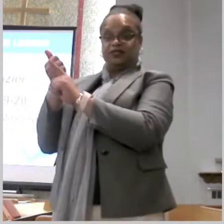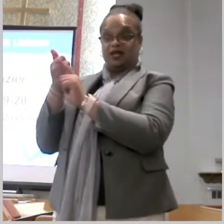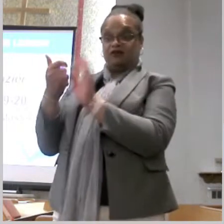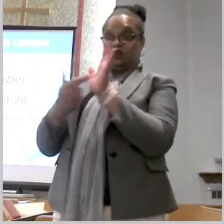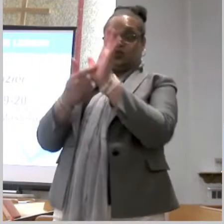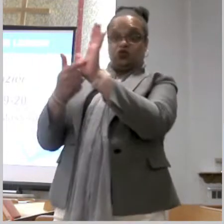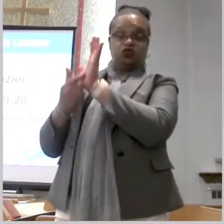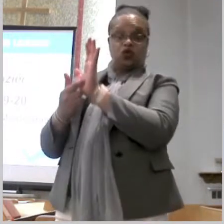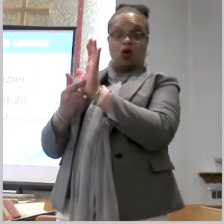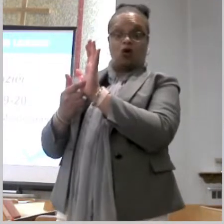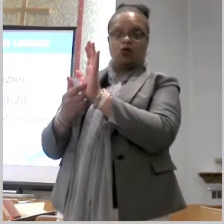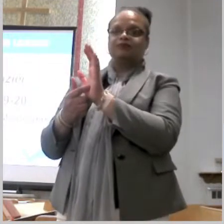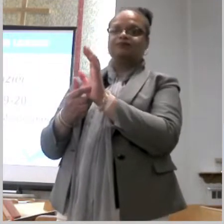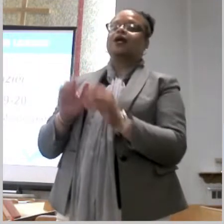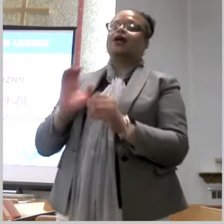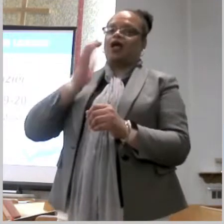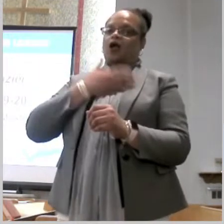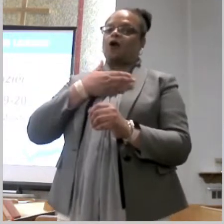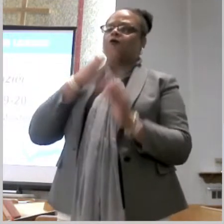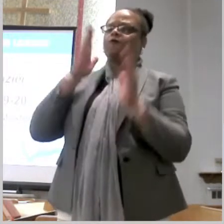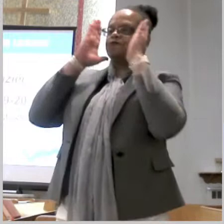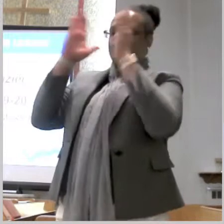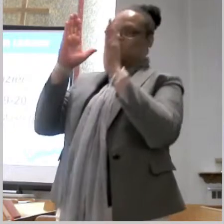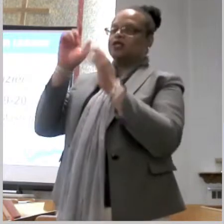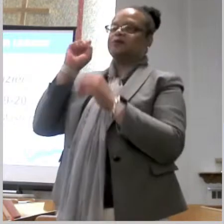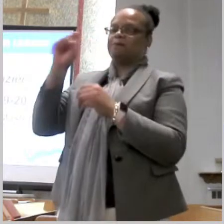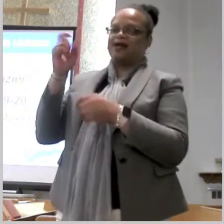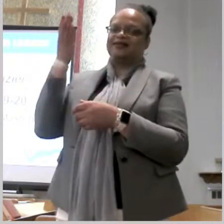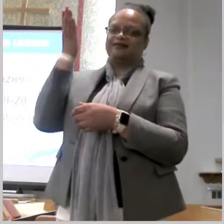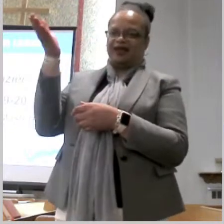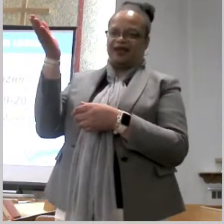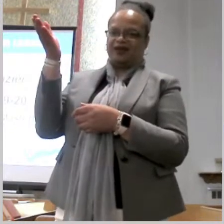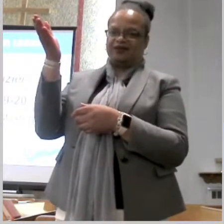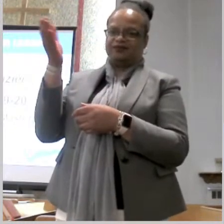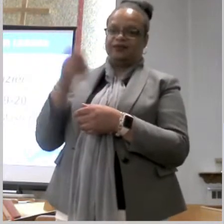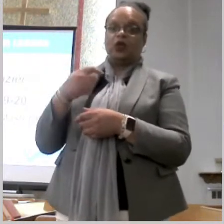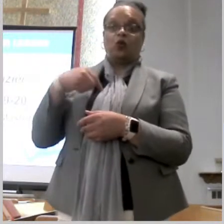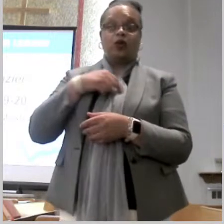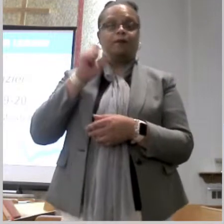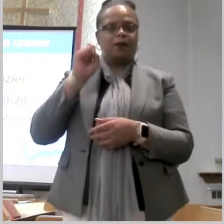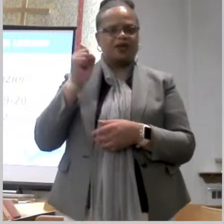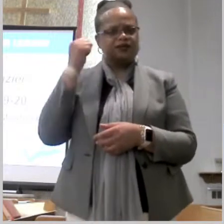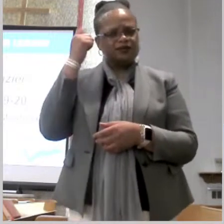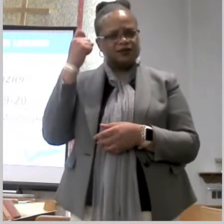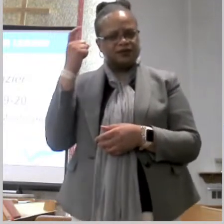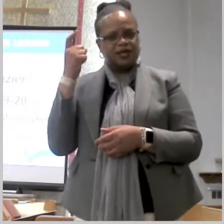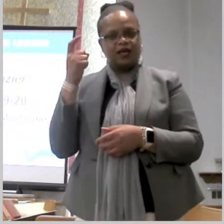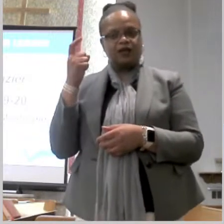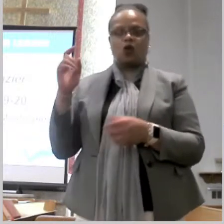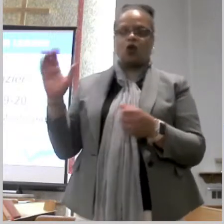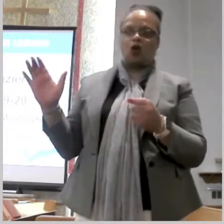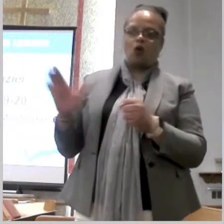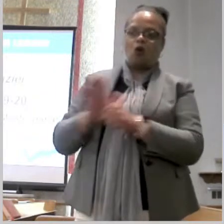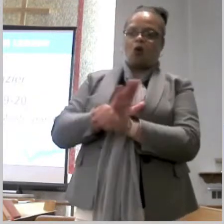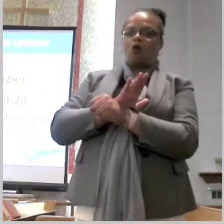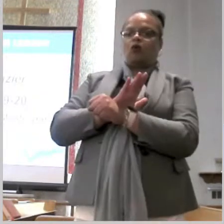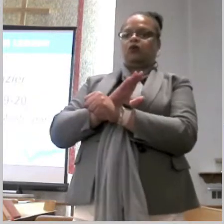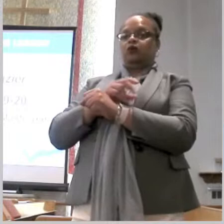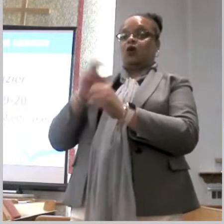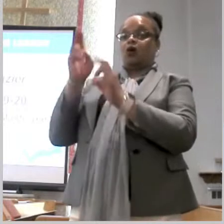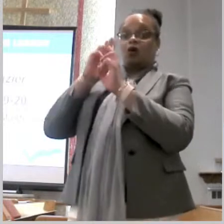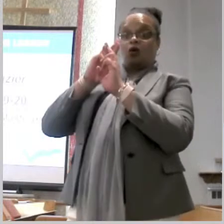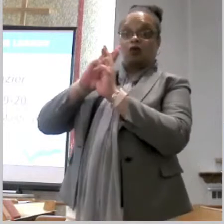cross, that is where our focus needs to be. We must acknowledge that all honor and glory goes to